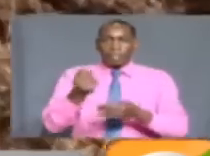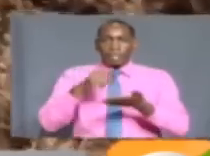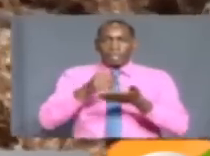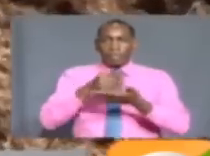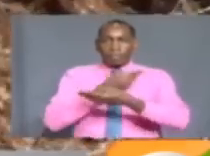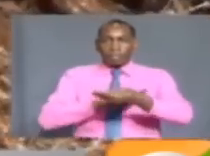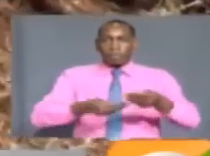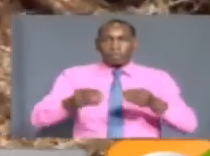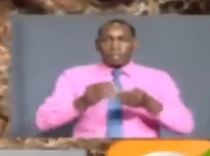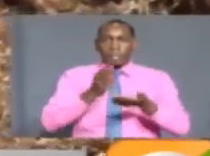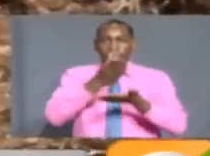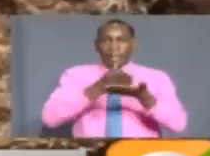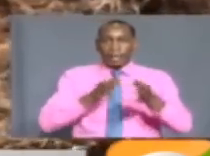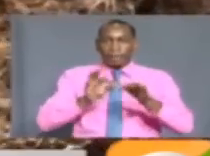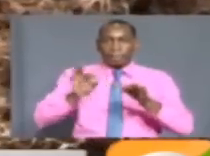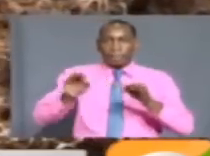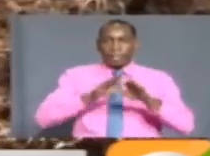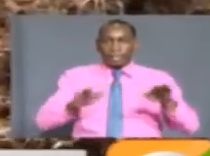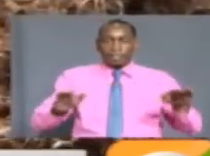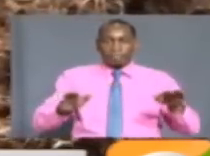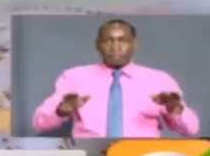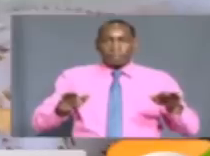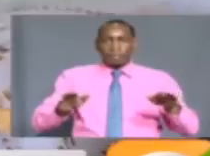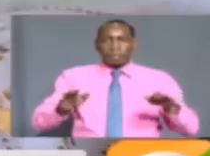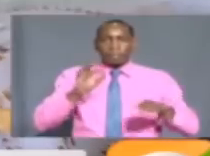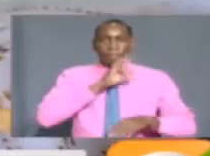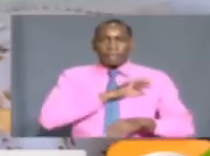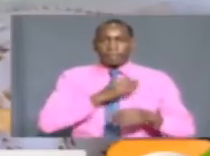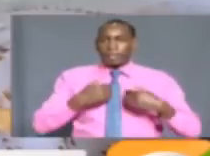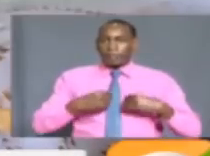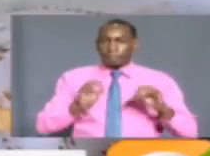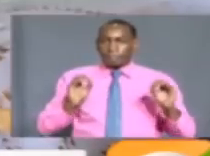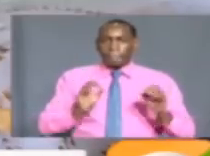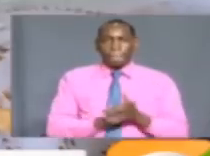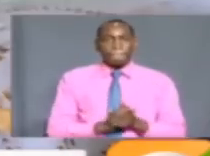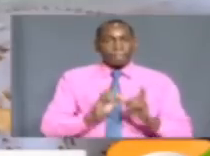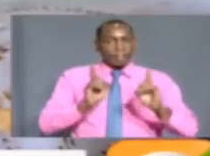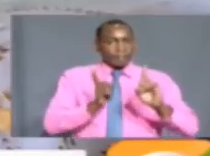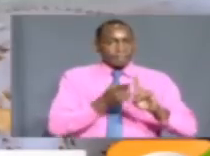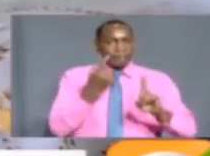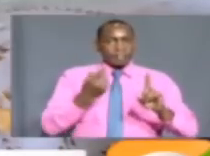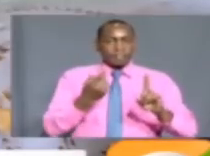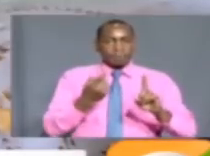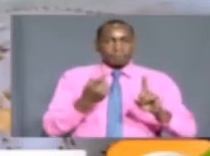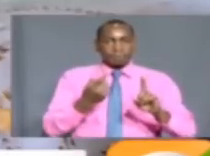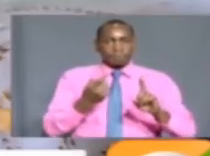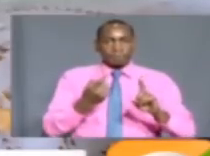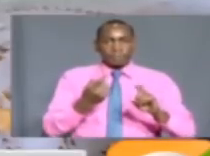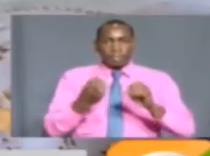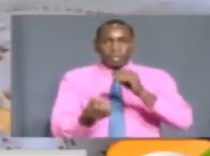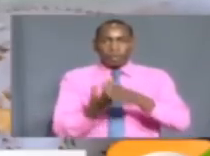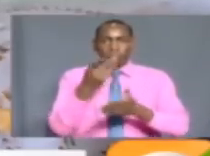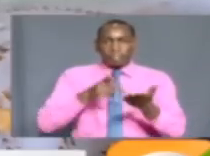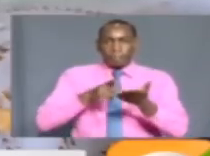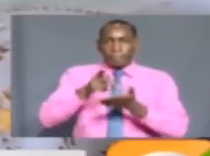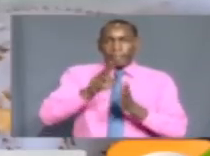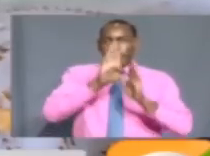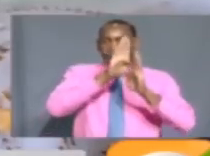a half-acre piece of land, has not borne any fruit. First, to cut after pay bill. Okay, so far pay